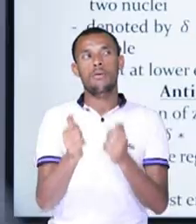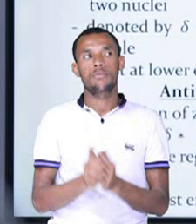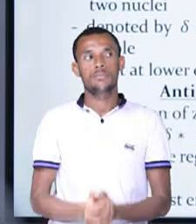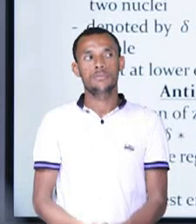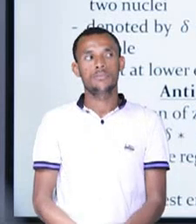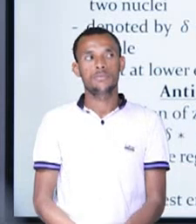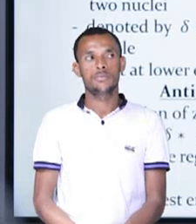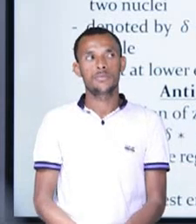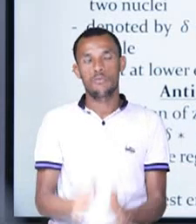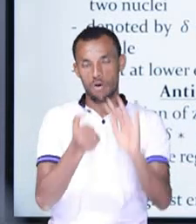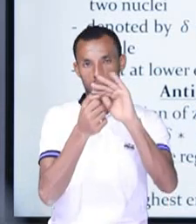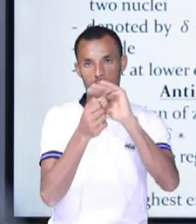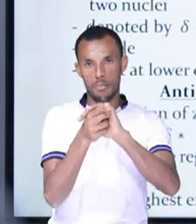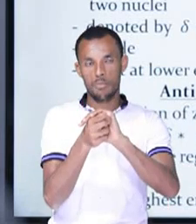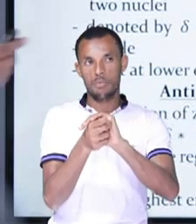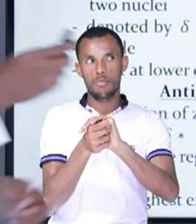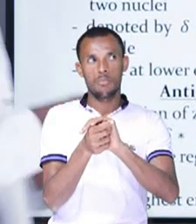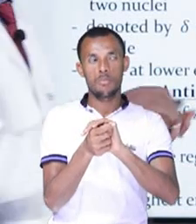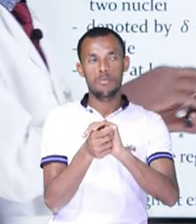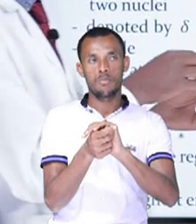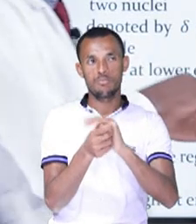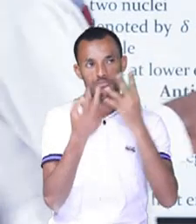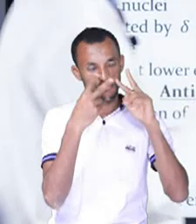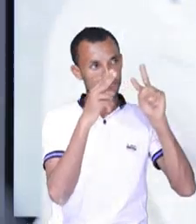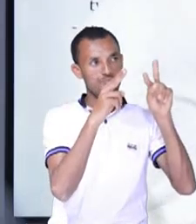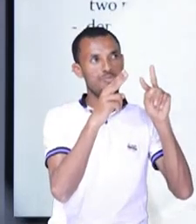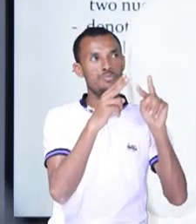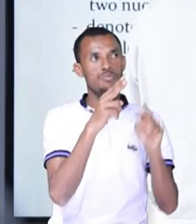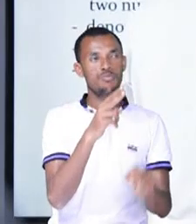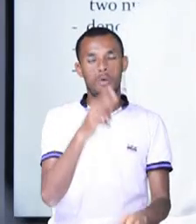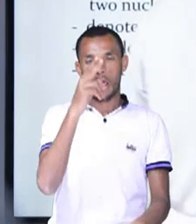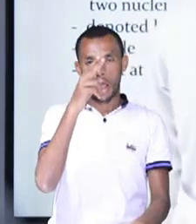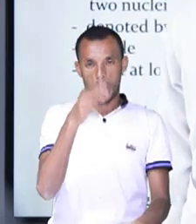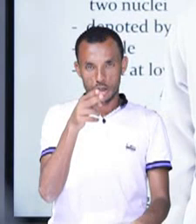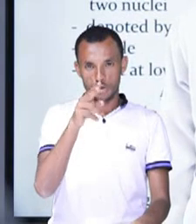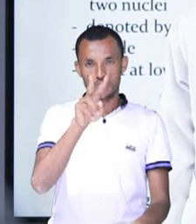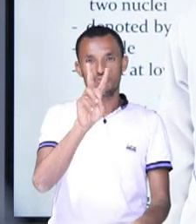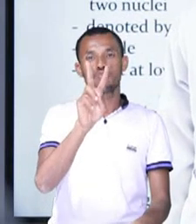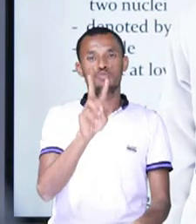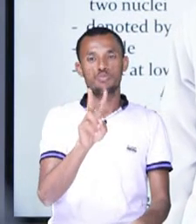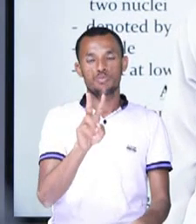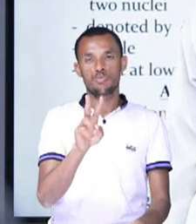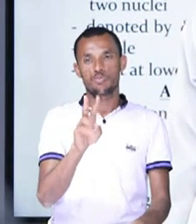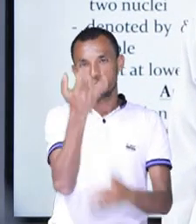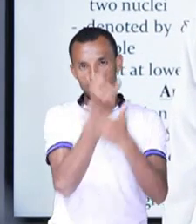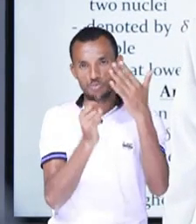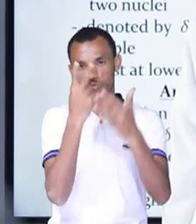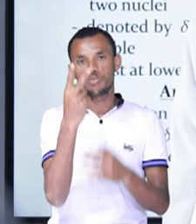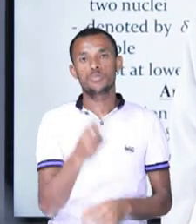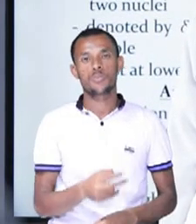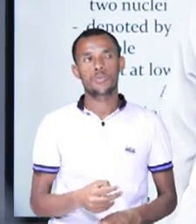For example, in H2, let's take the diagrams of